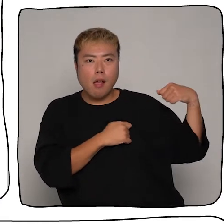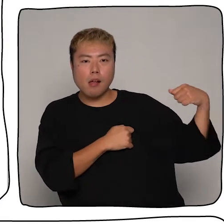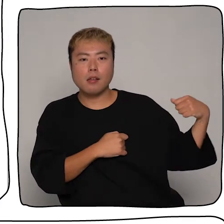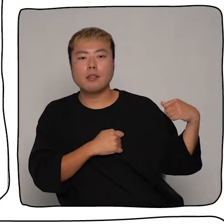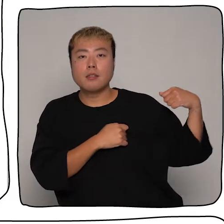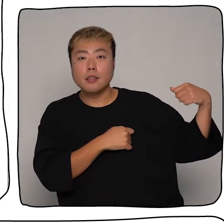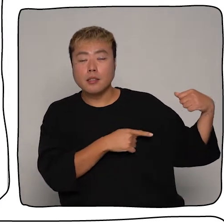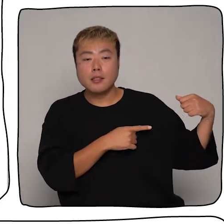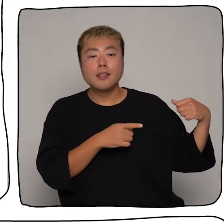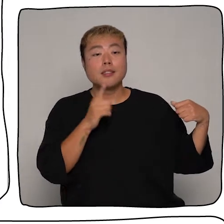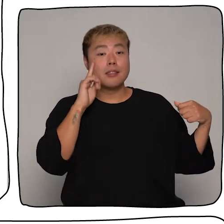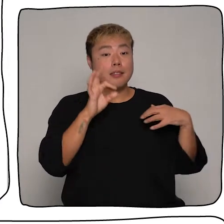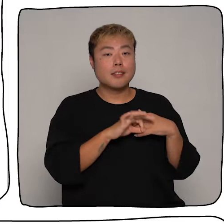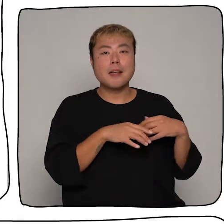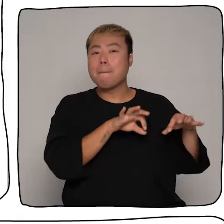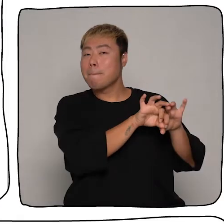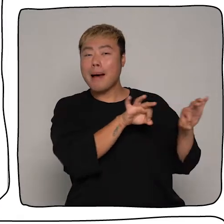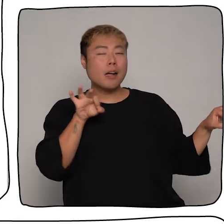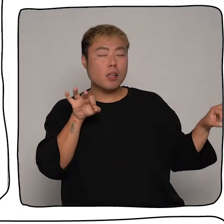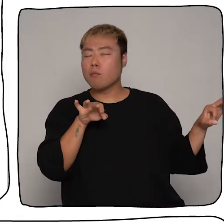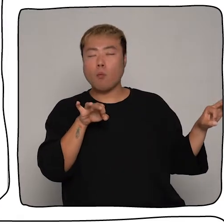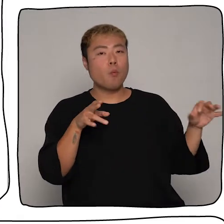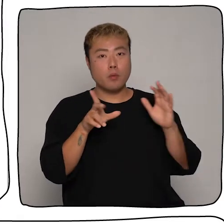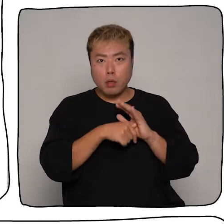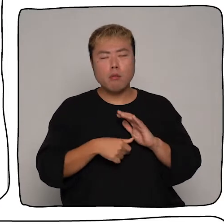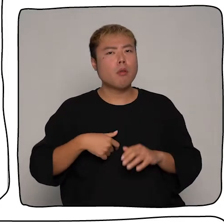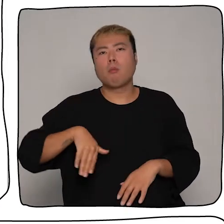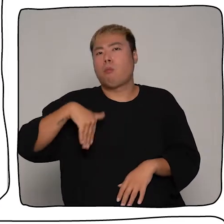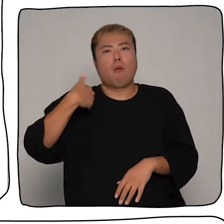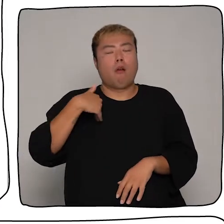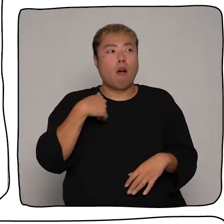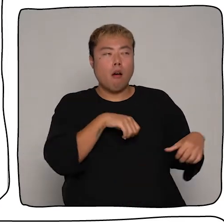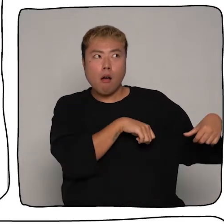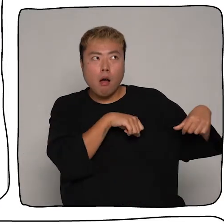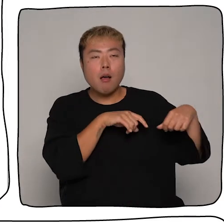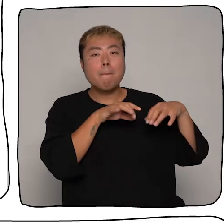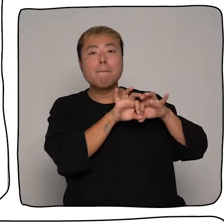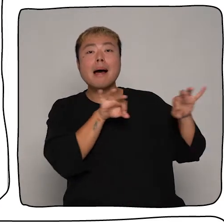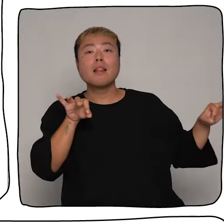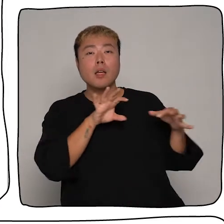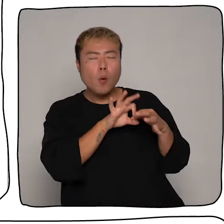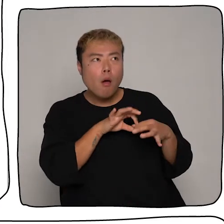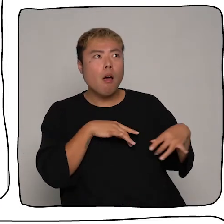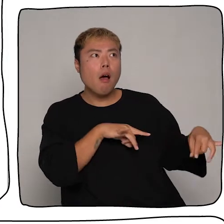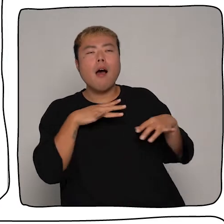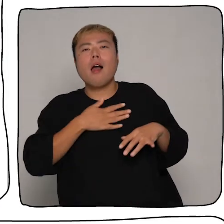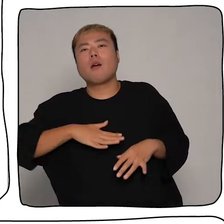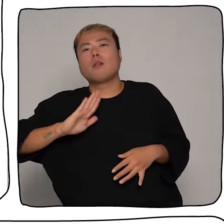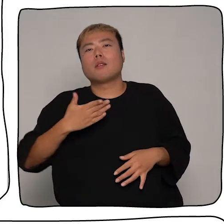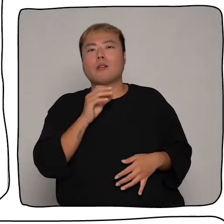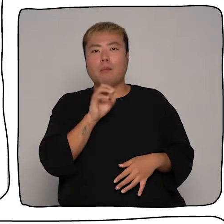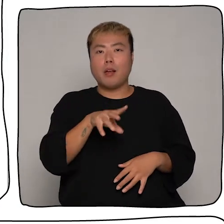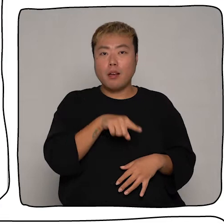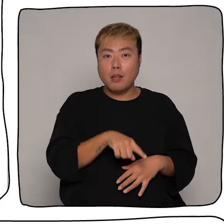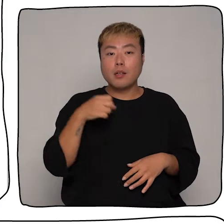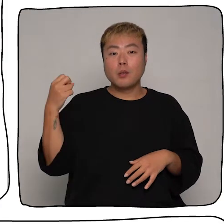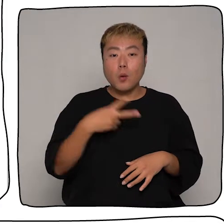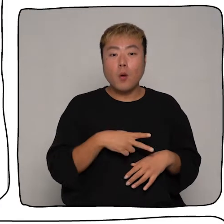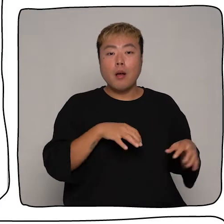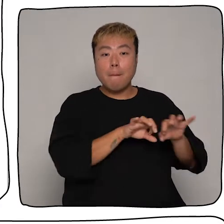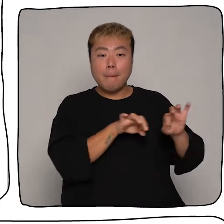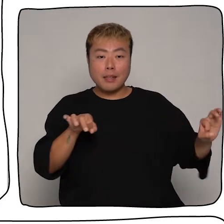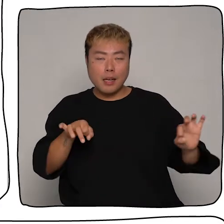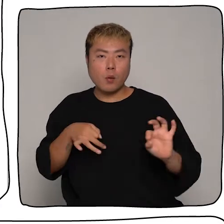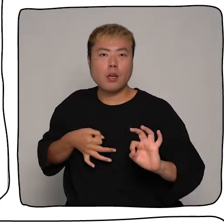not noticed it before we used the stick. And he also said that by contacting